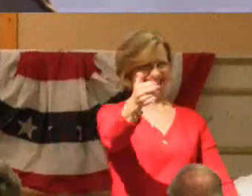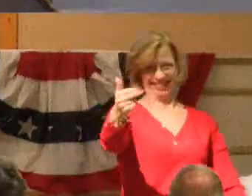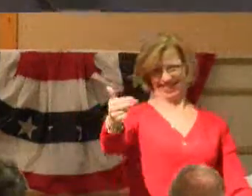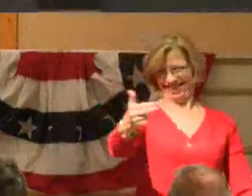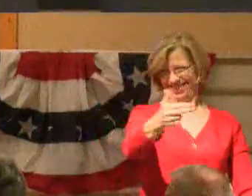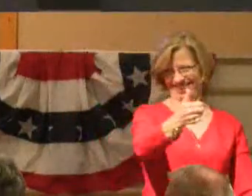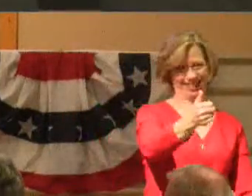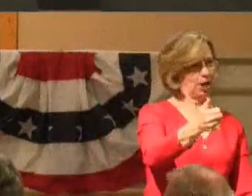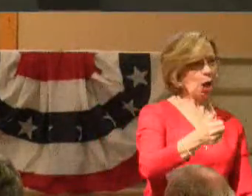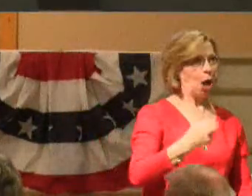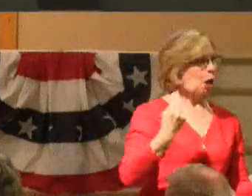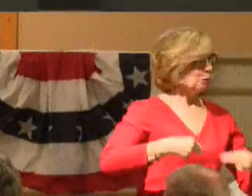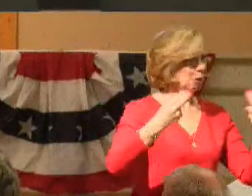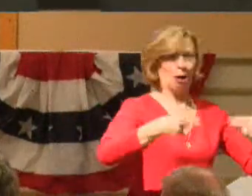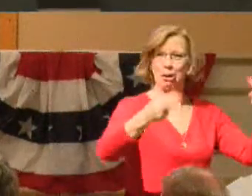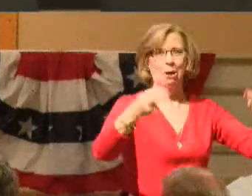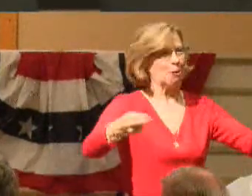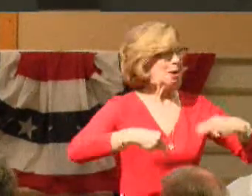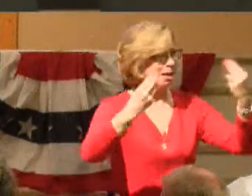What's your hurry?